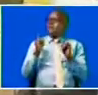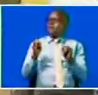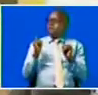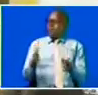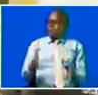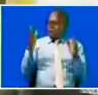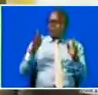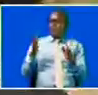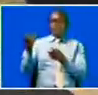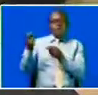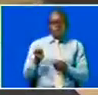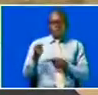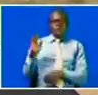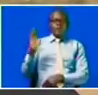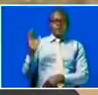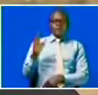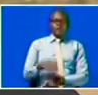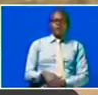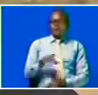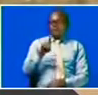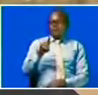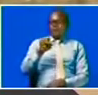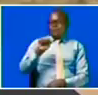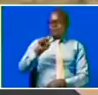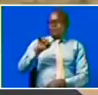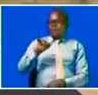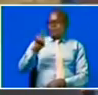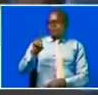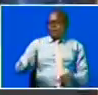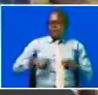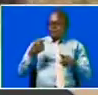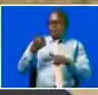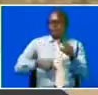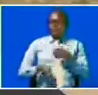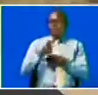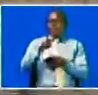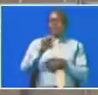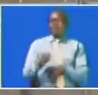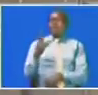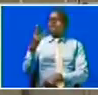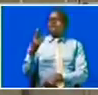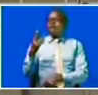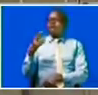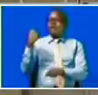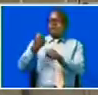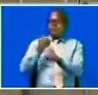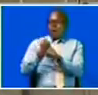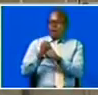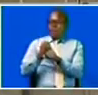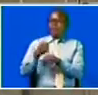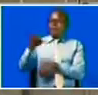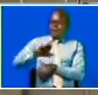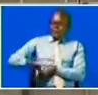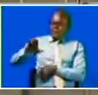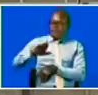form of attractions. David Nganga has been living in the area since 2004 and works within the